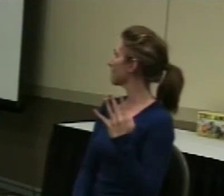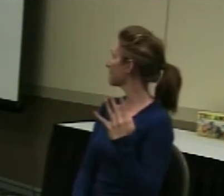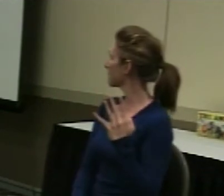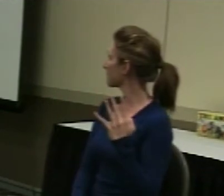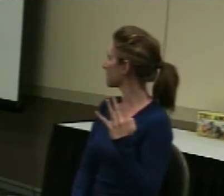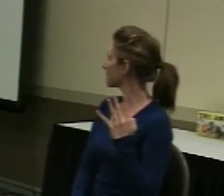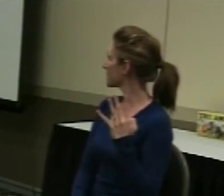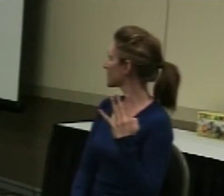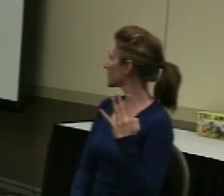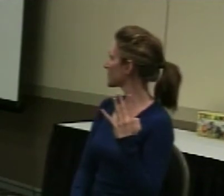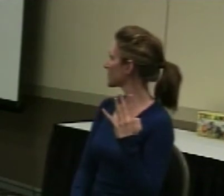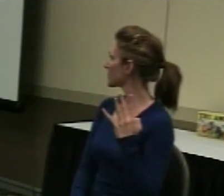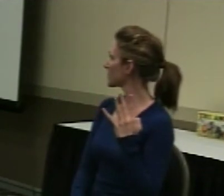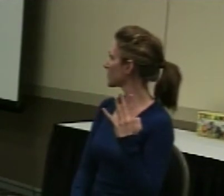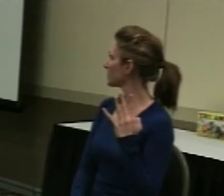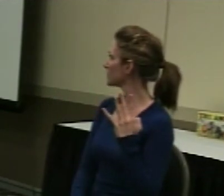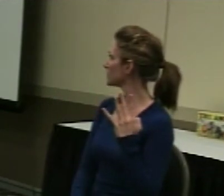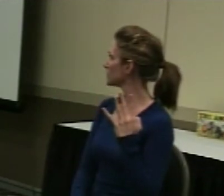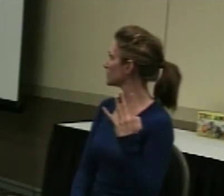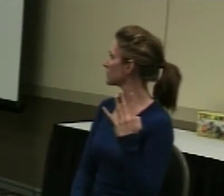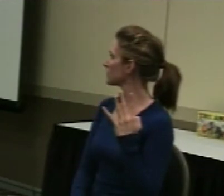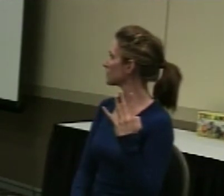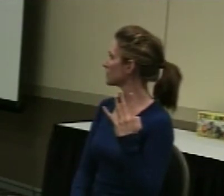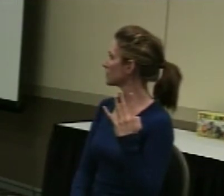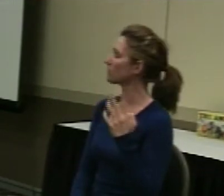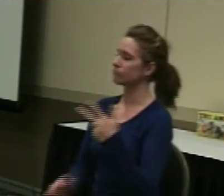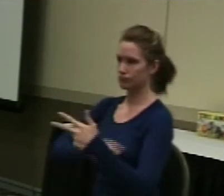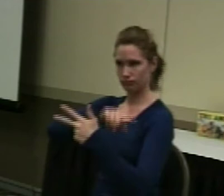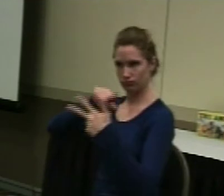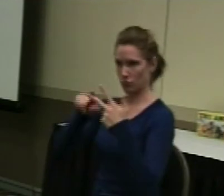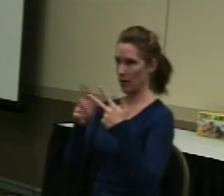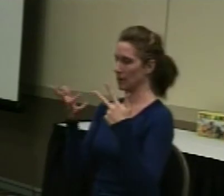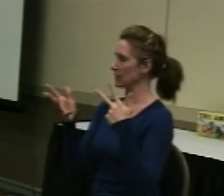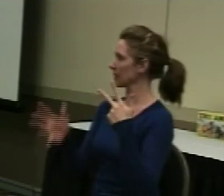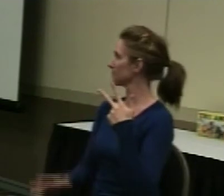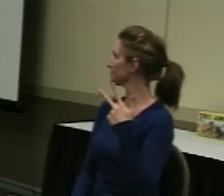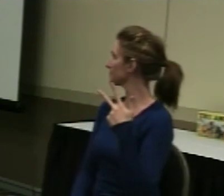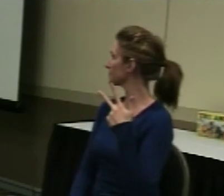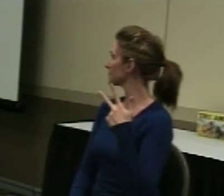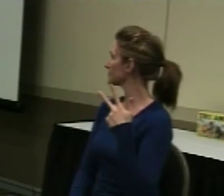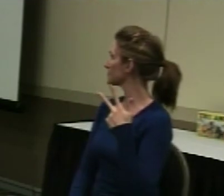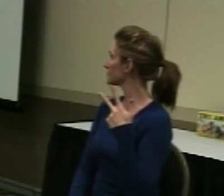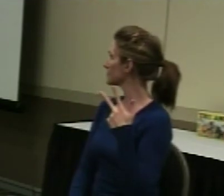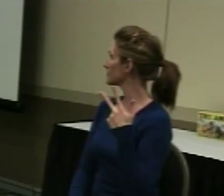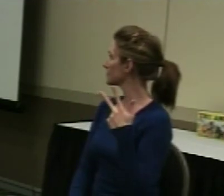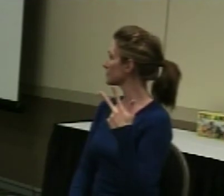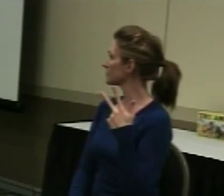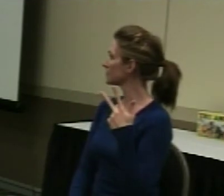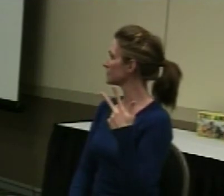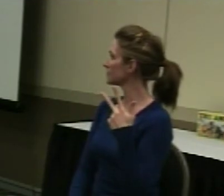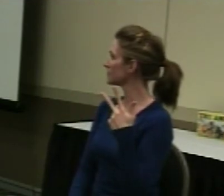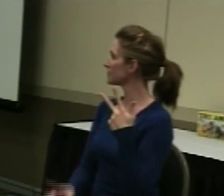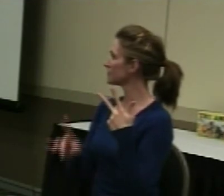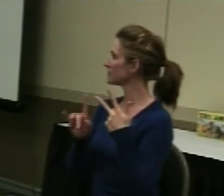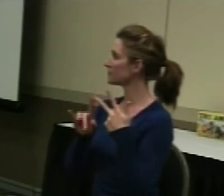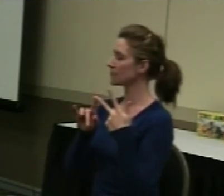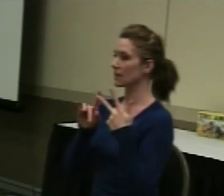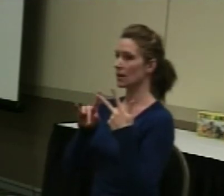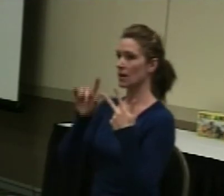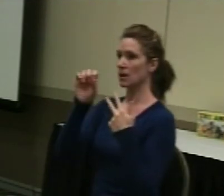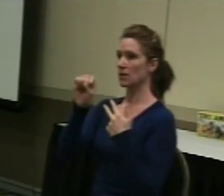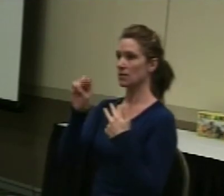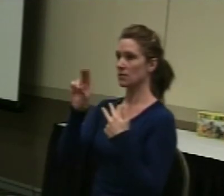is, oh yeah, that's it, isn't it? Behavior is observable and behavior is measurable. So, and then, why does